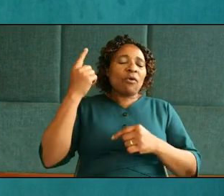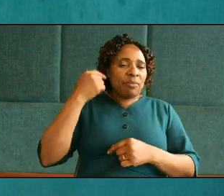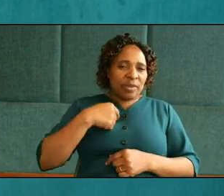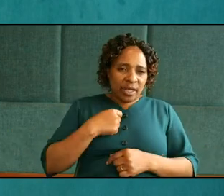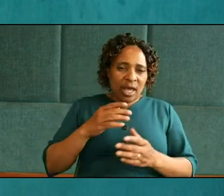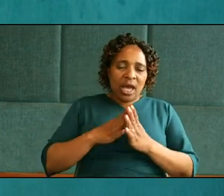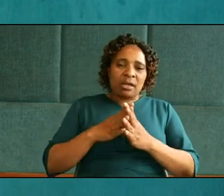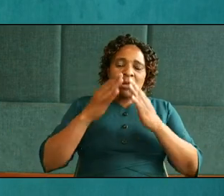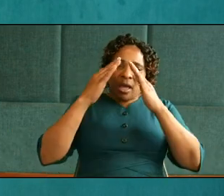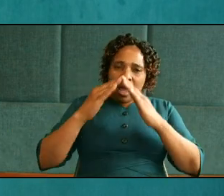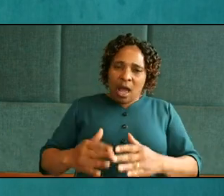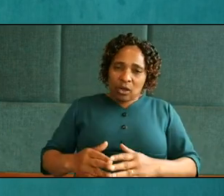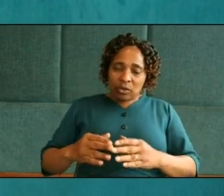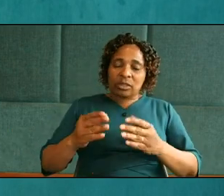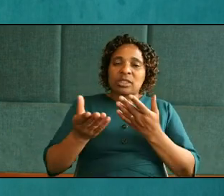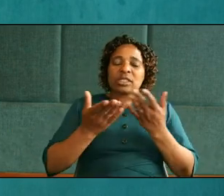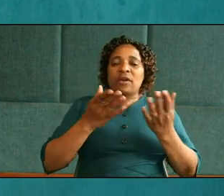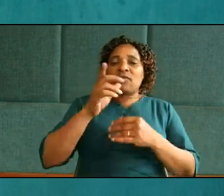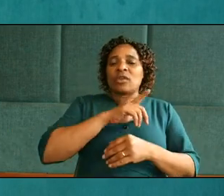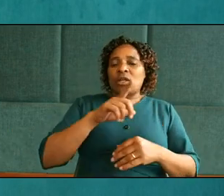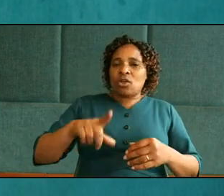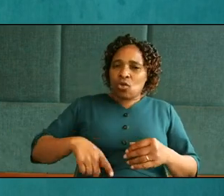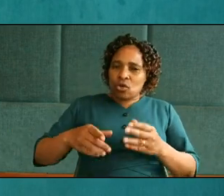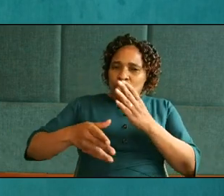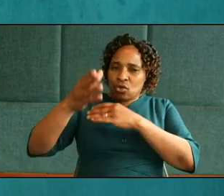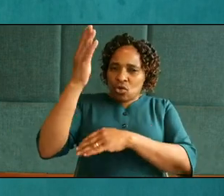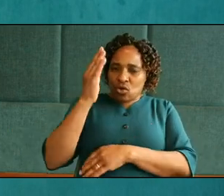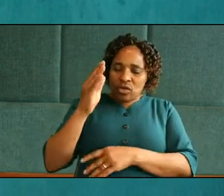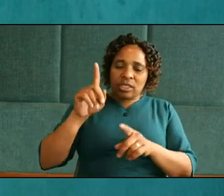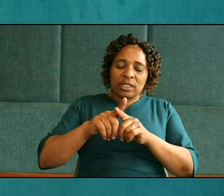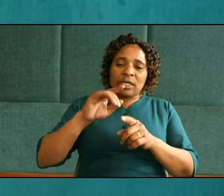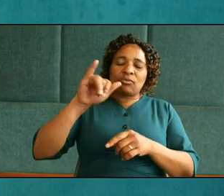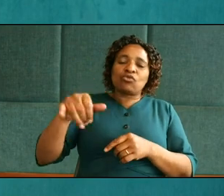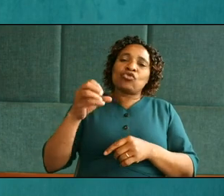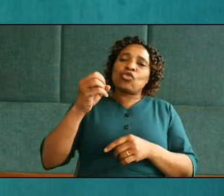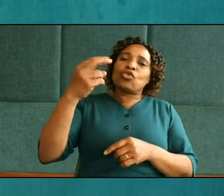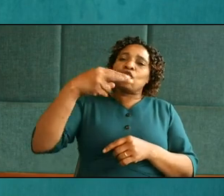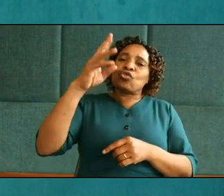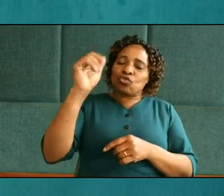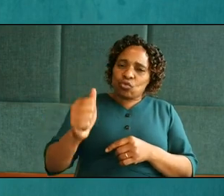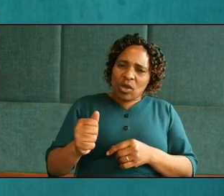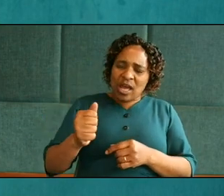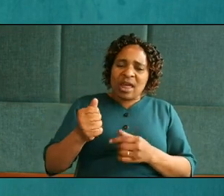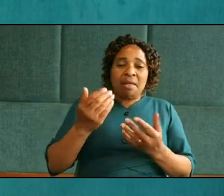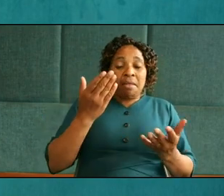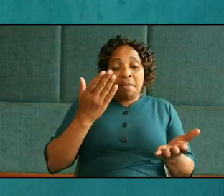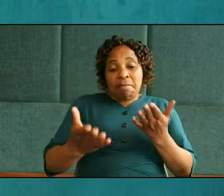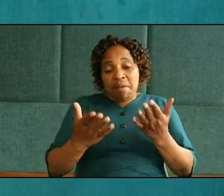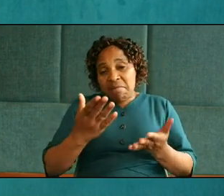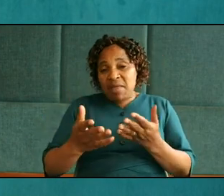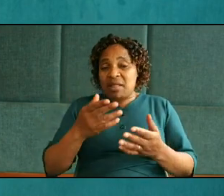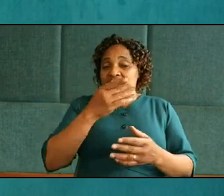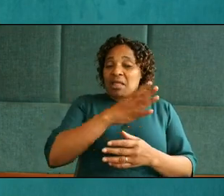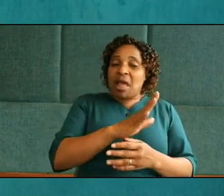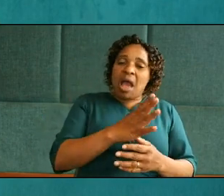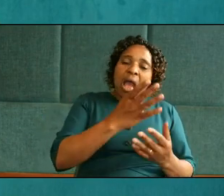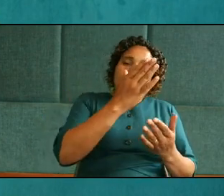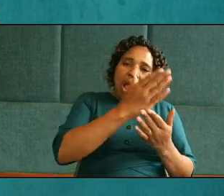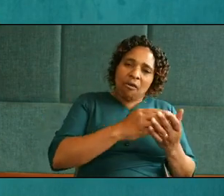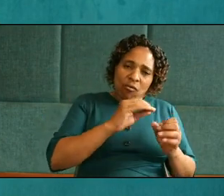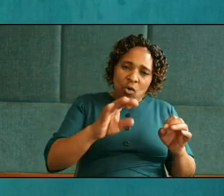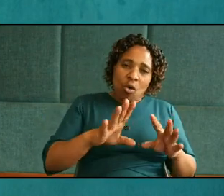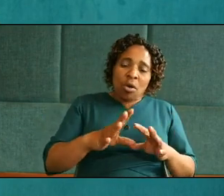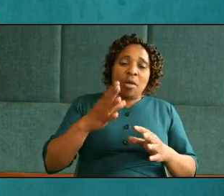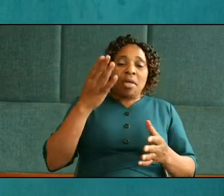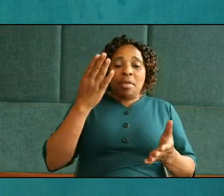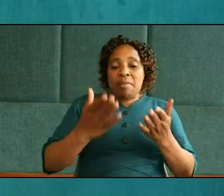Lord. Here we can see, as Joshua says, there is no partiality. You'll either serve God or the Amorite